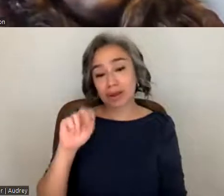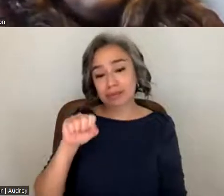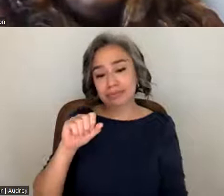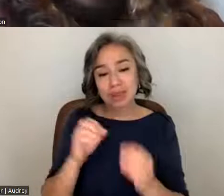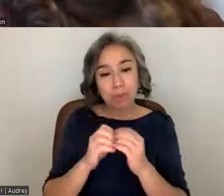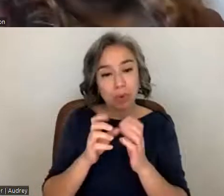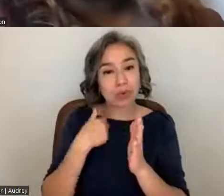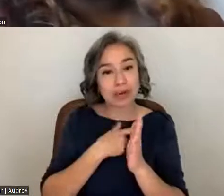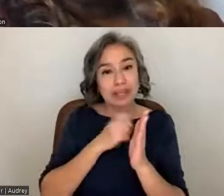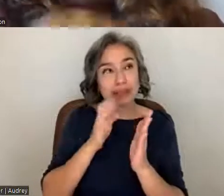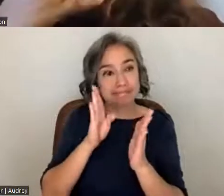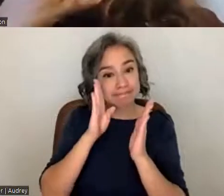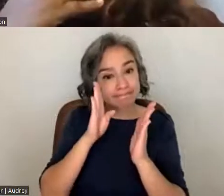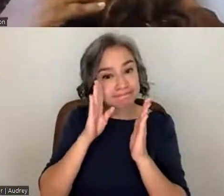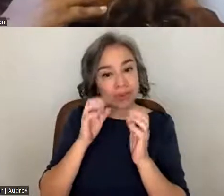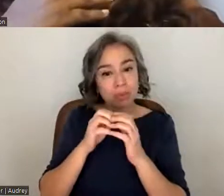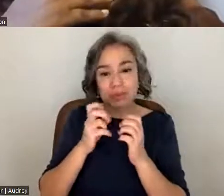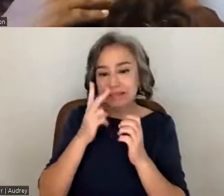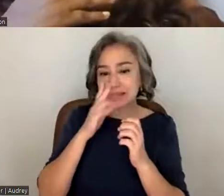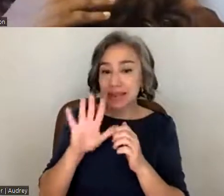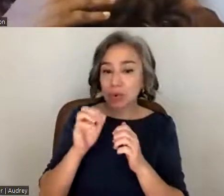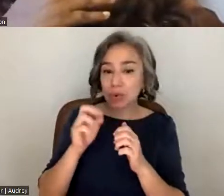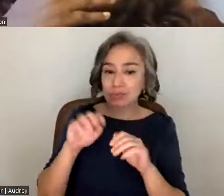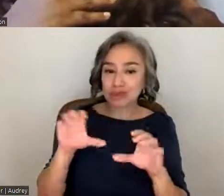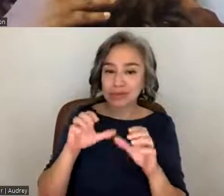how their own practices seem to work against their values.